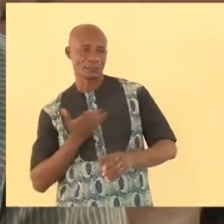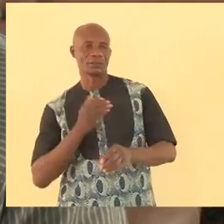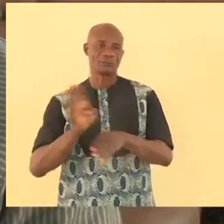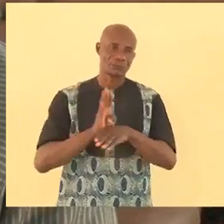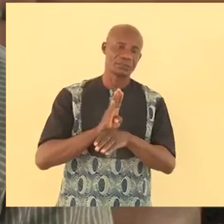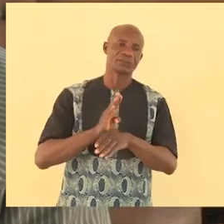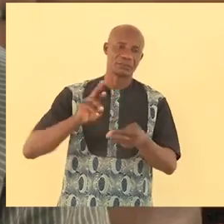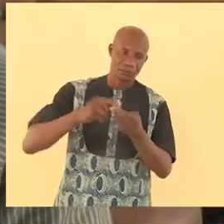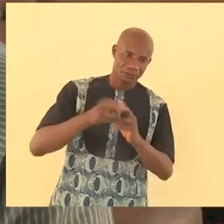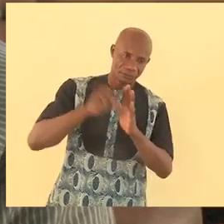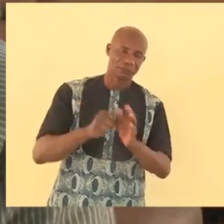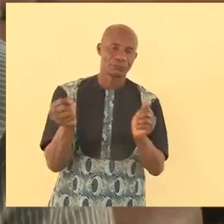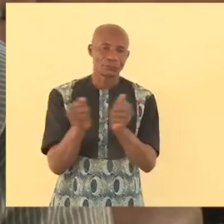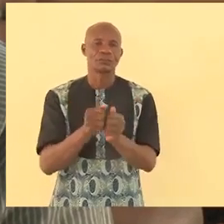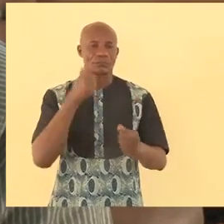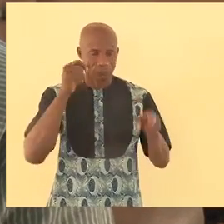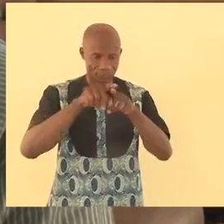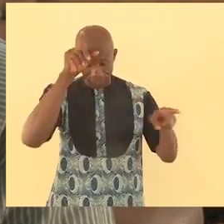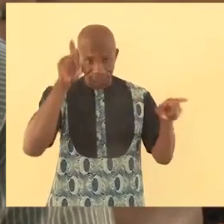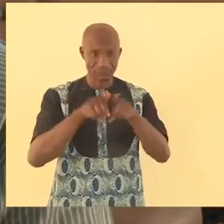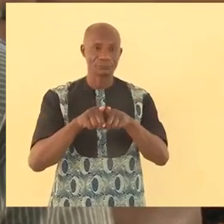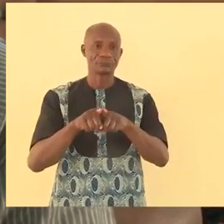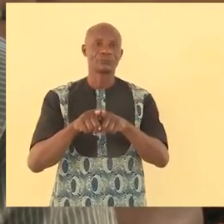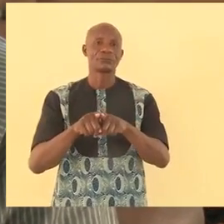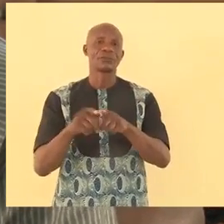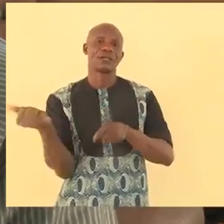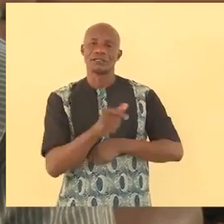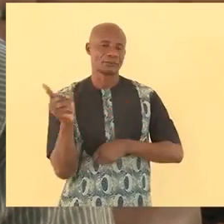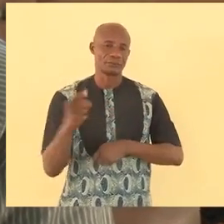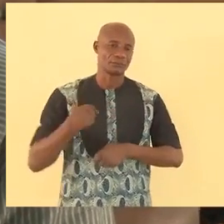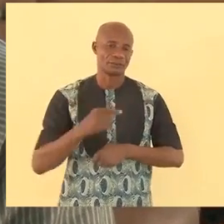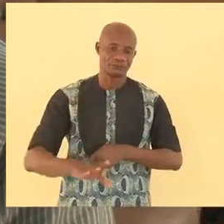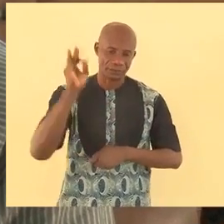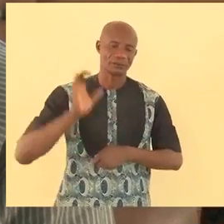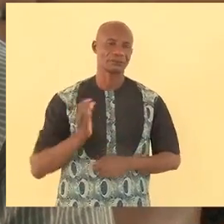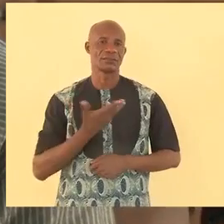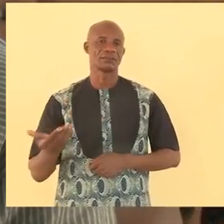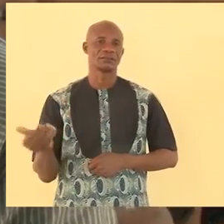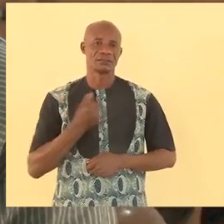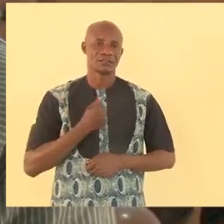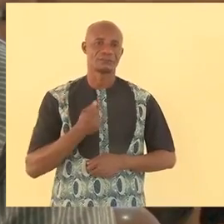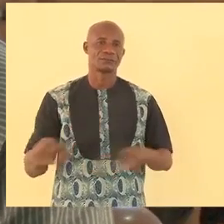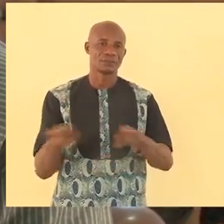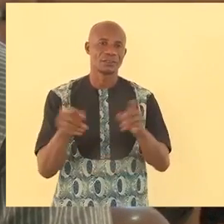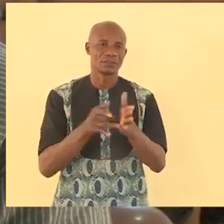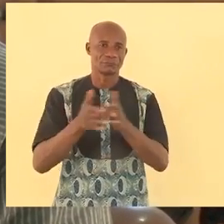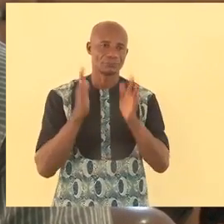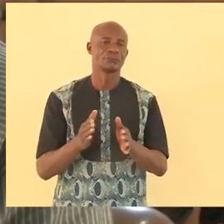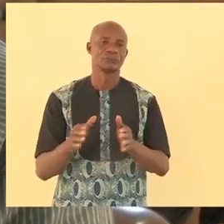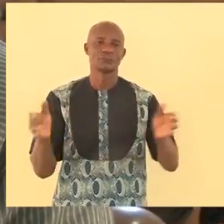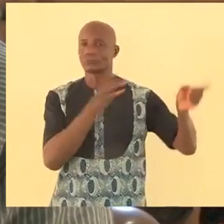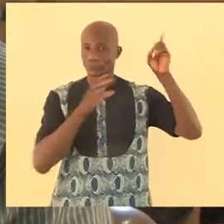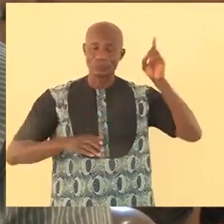sisters, in our relationship, be it at home, at work, wherever we find ourselves as Christians. So Christ is telling